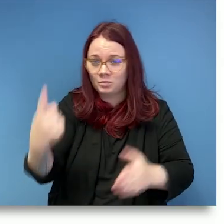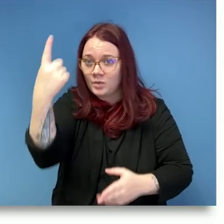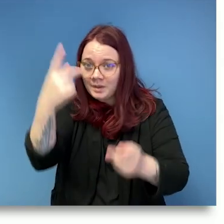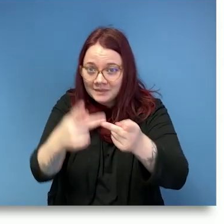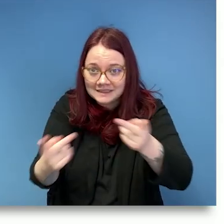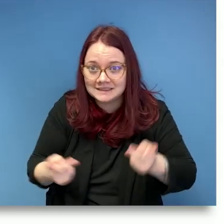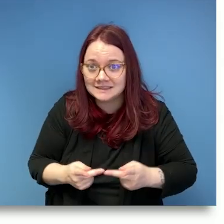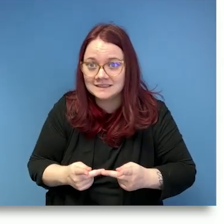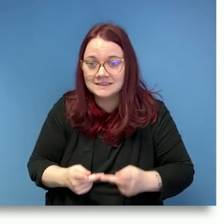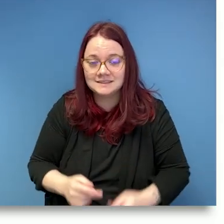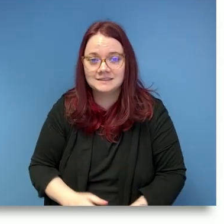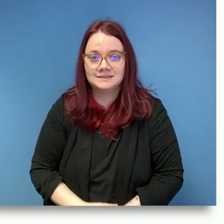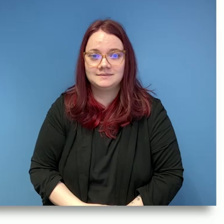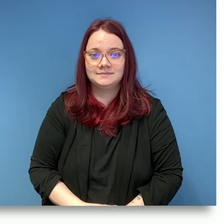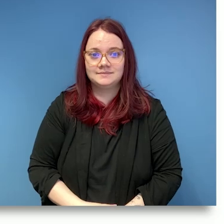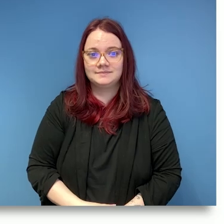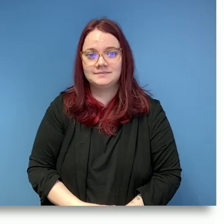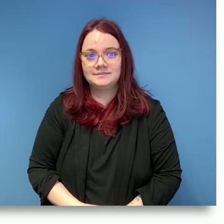in one place.